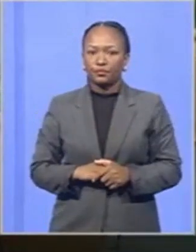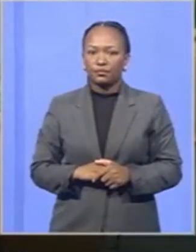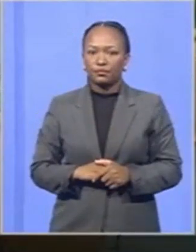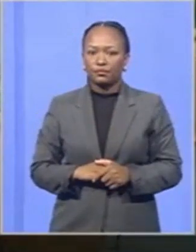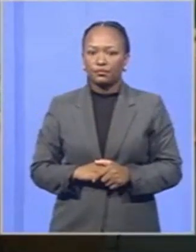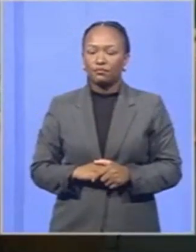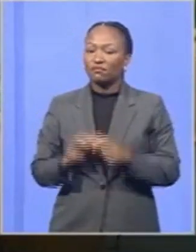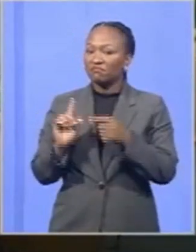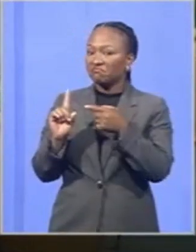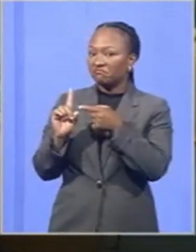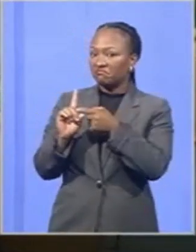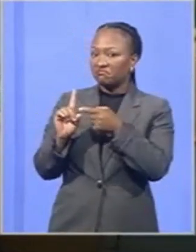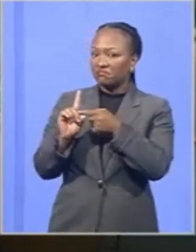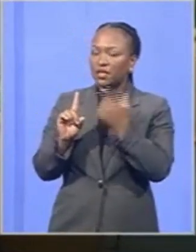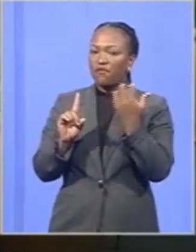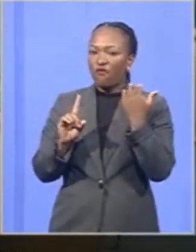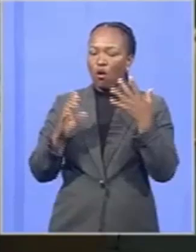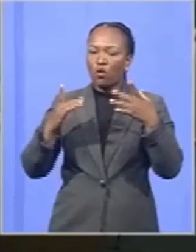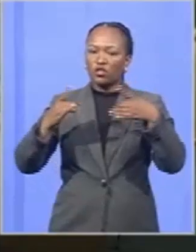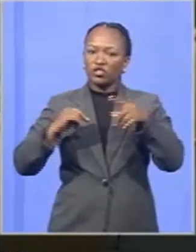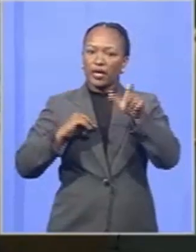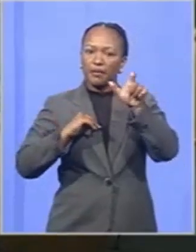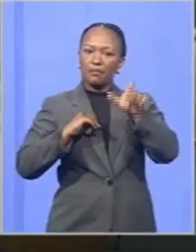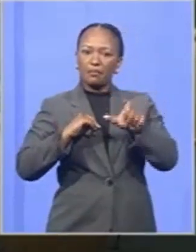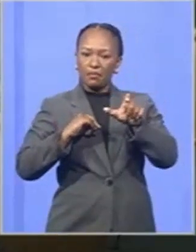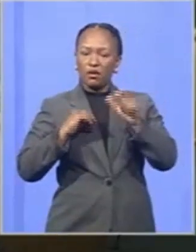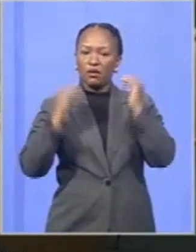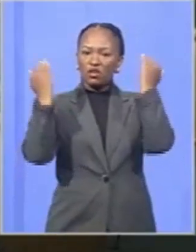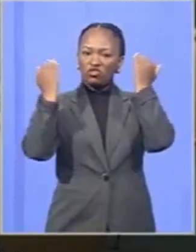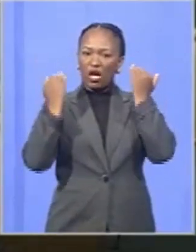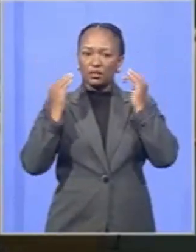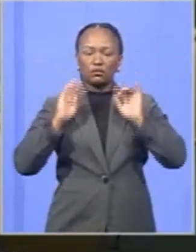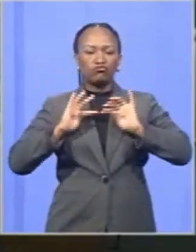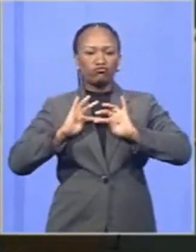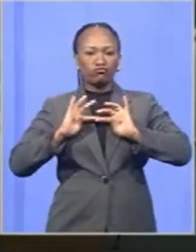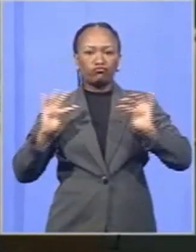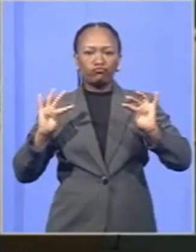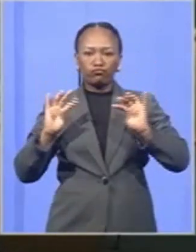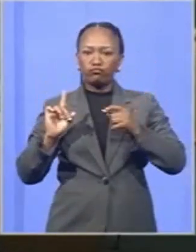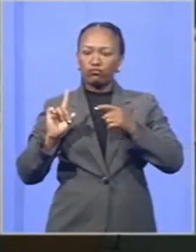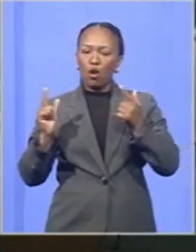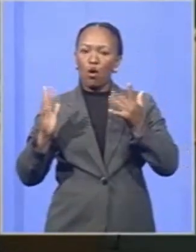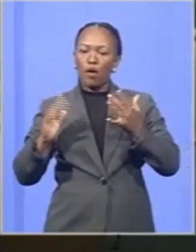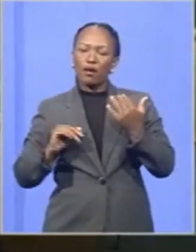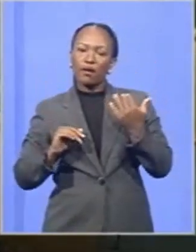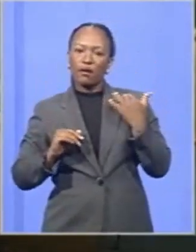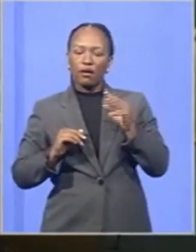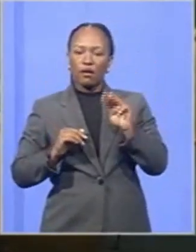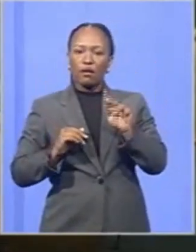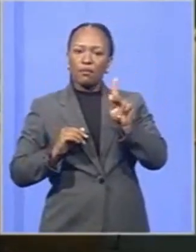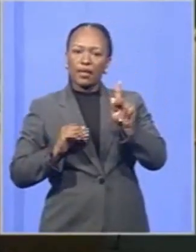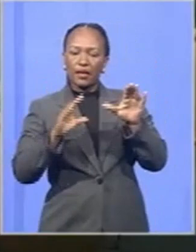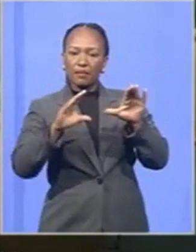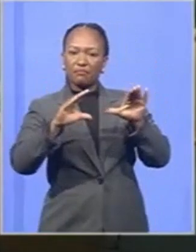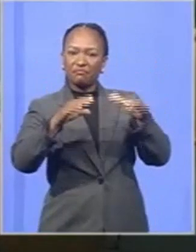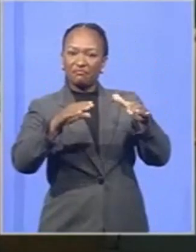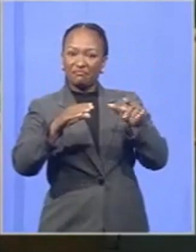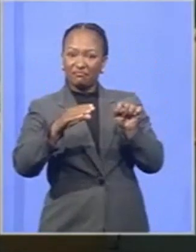Advocate Contlet e o ikileng ya ba modulasetulo wa lekgotla la naha la bahlodi e ne e boetse e le leqwetha la ditho tsa mokga wa umkhondo